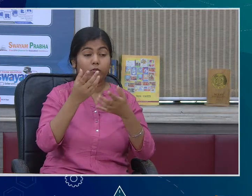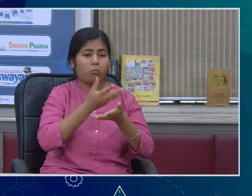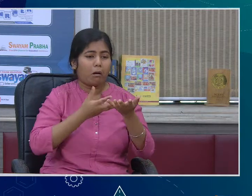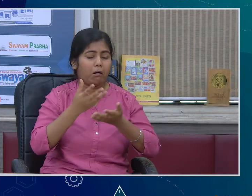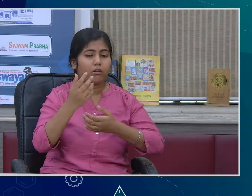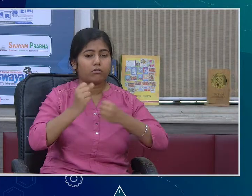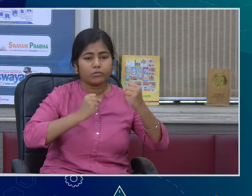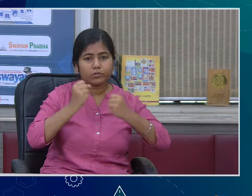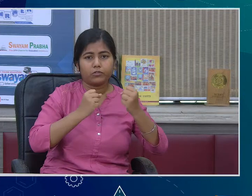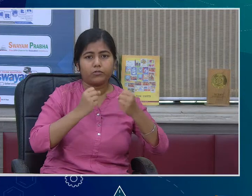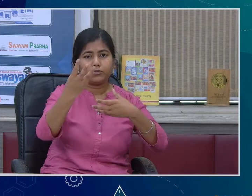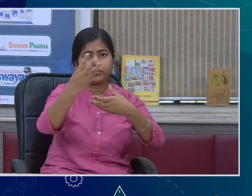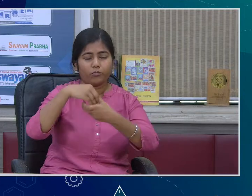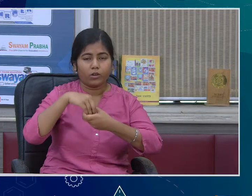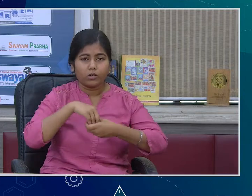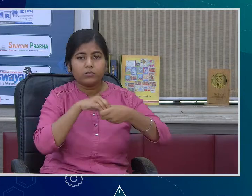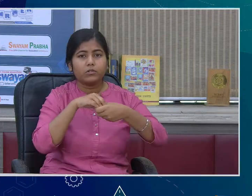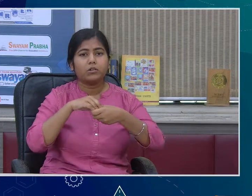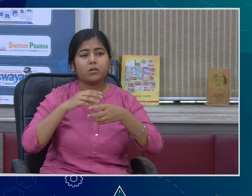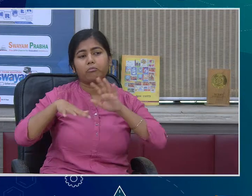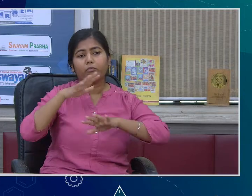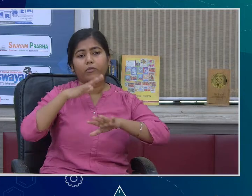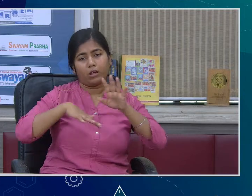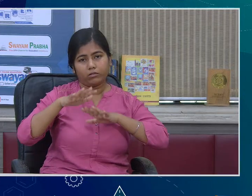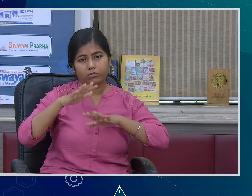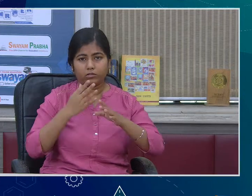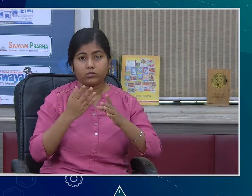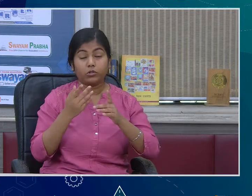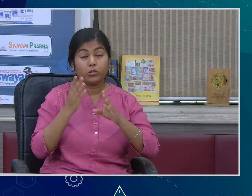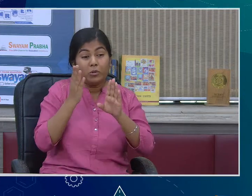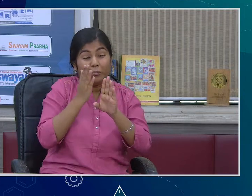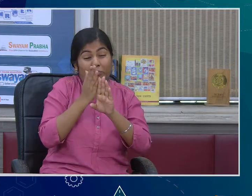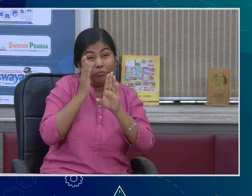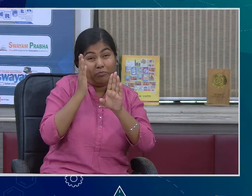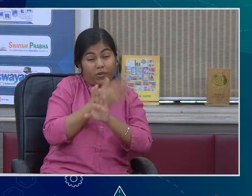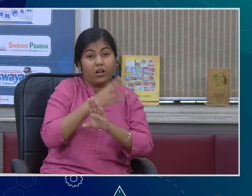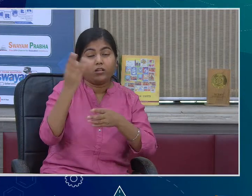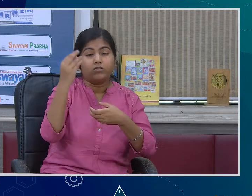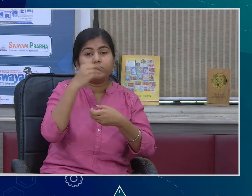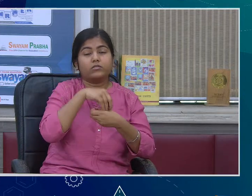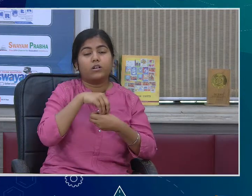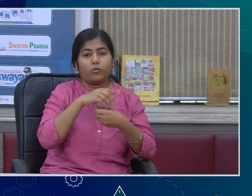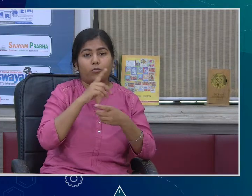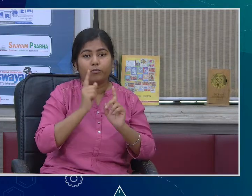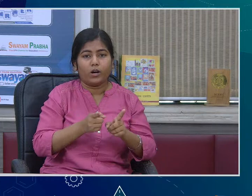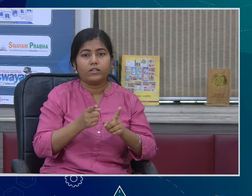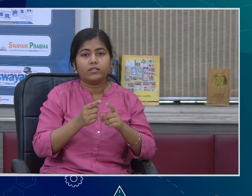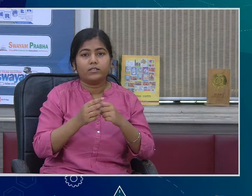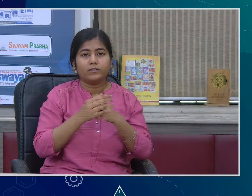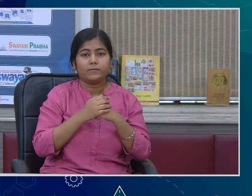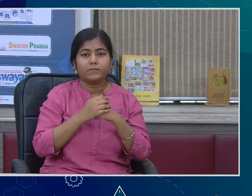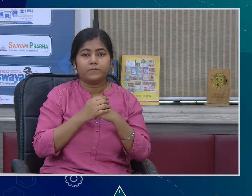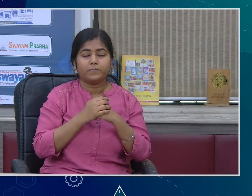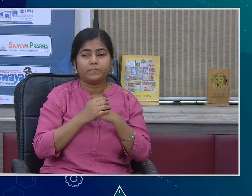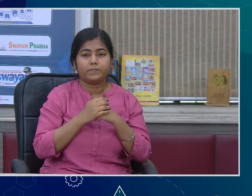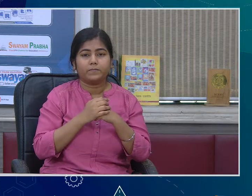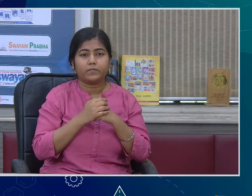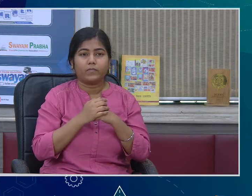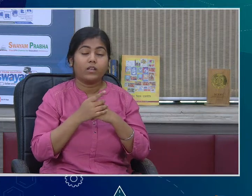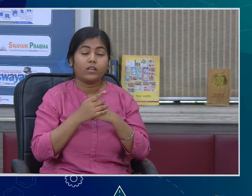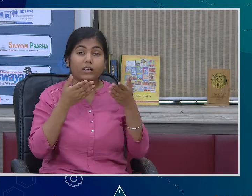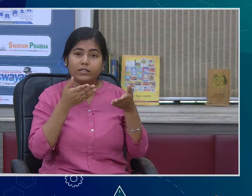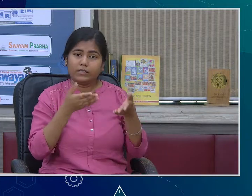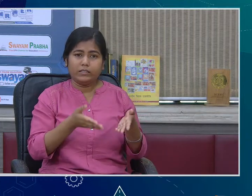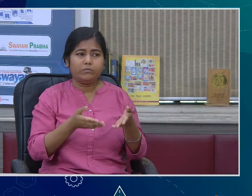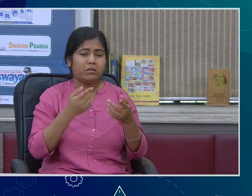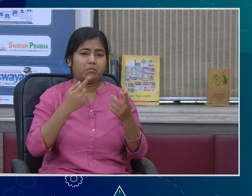activities. And these can be pre-programmed in child voice output communication aid, so that they